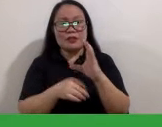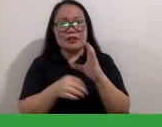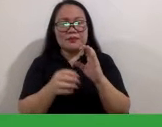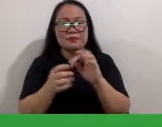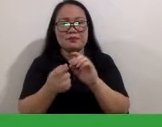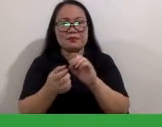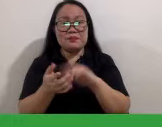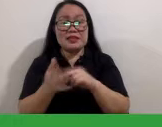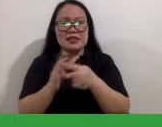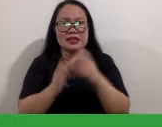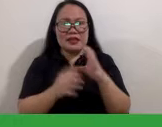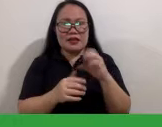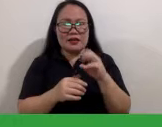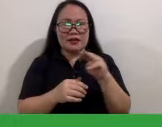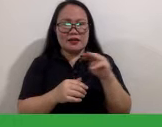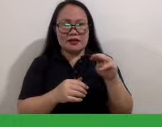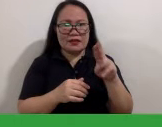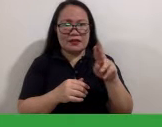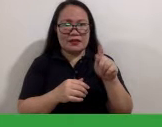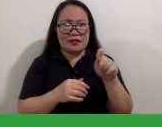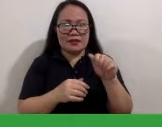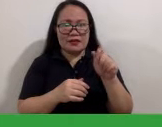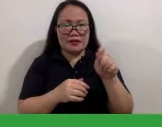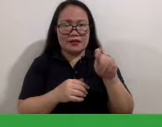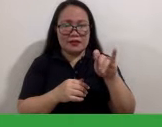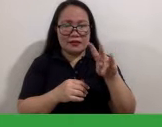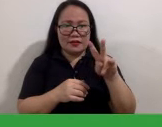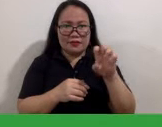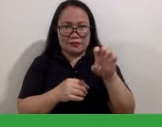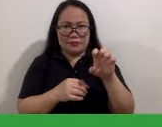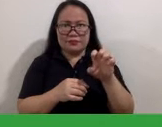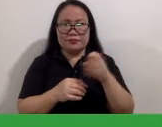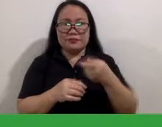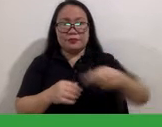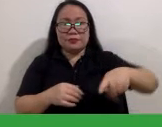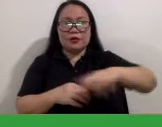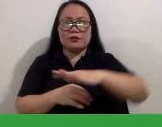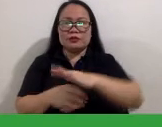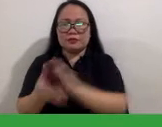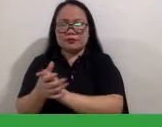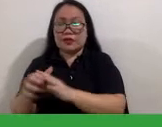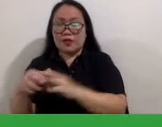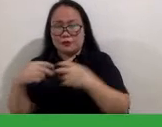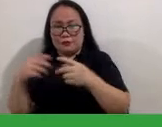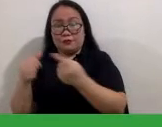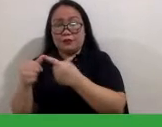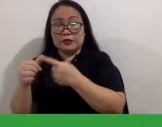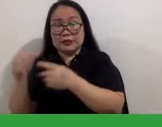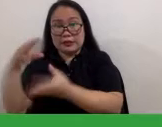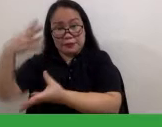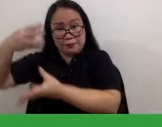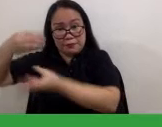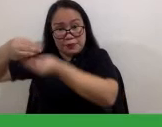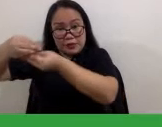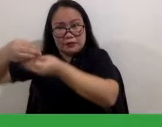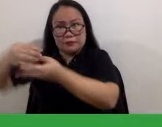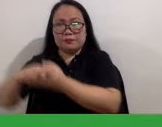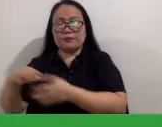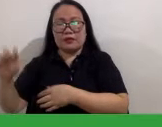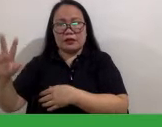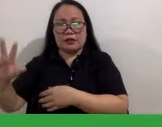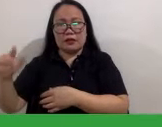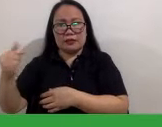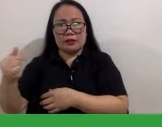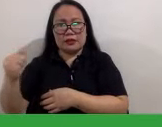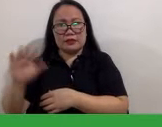property is true under multiplication. So, I have here 3 plus 5. So, let us try to interchange. So,